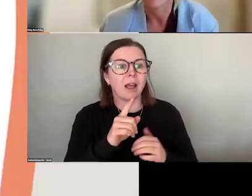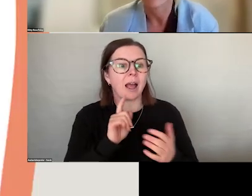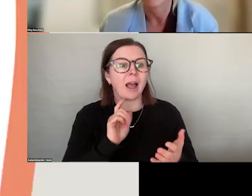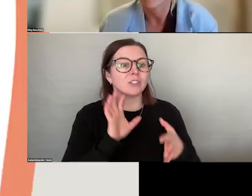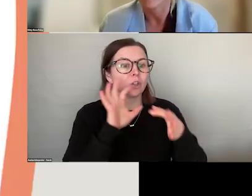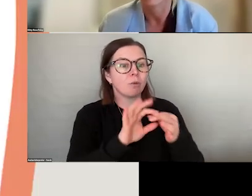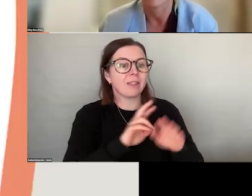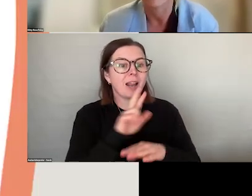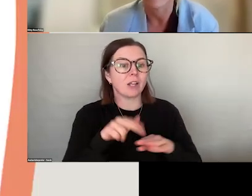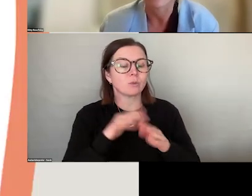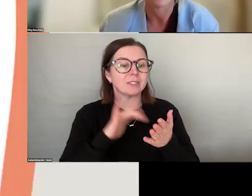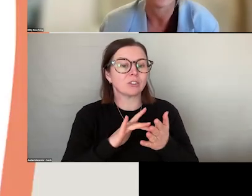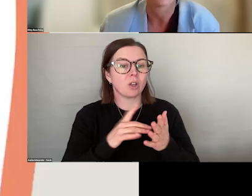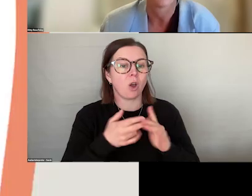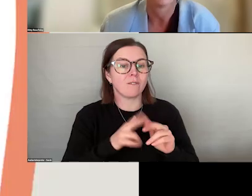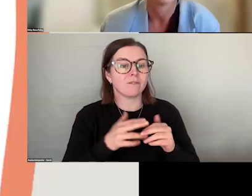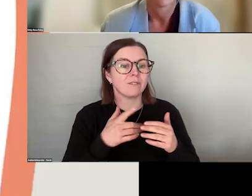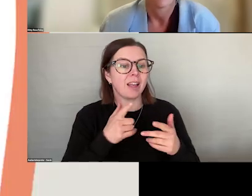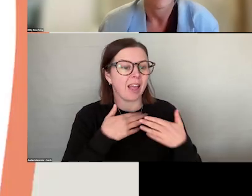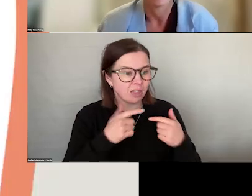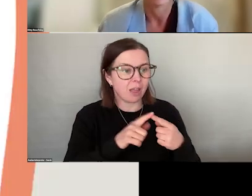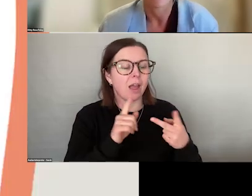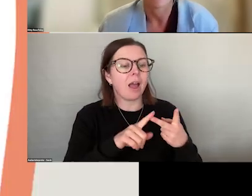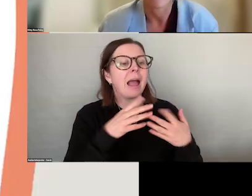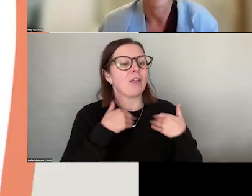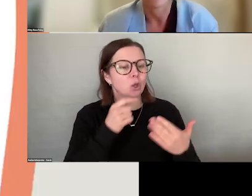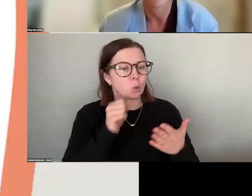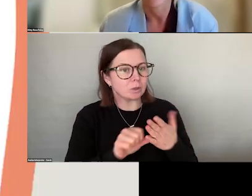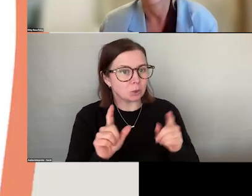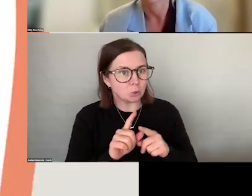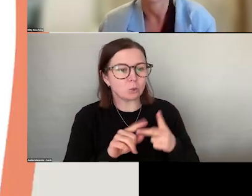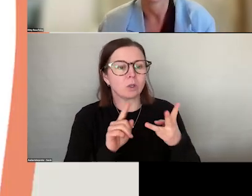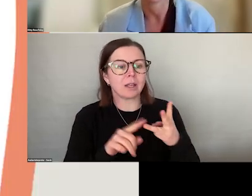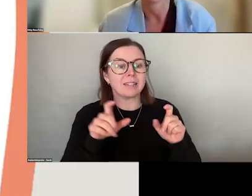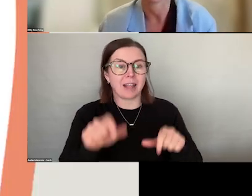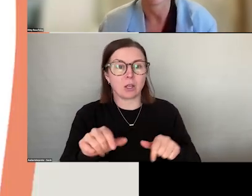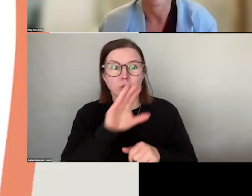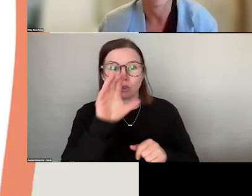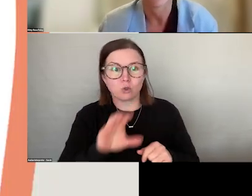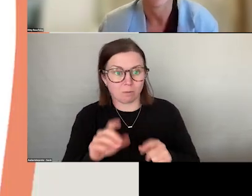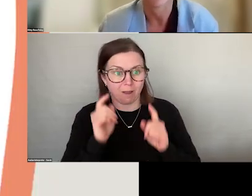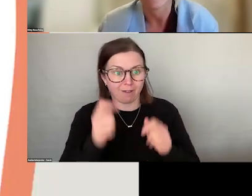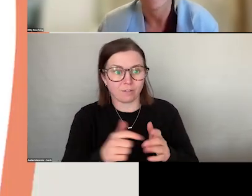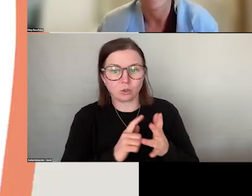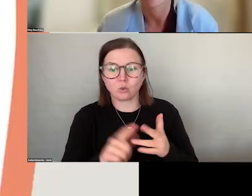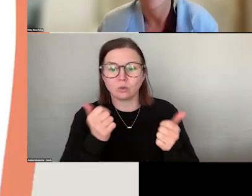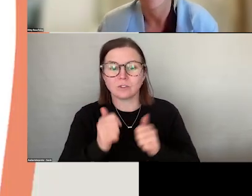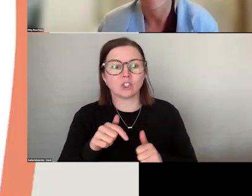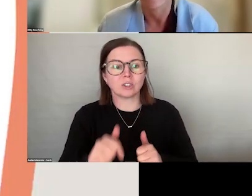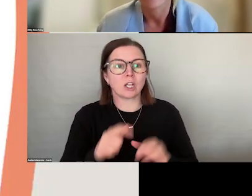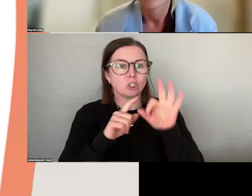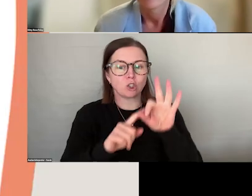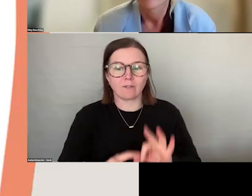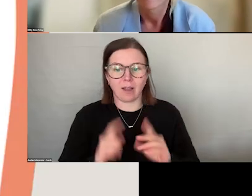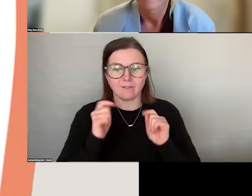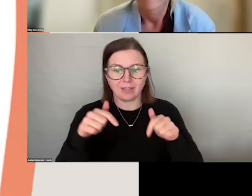Centre Health, if you haven't already, the newsletter, and please stay on Zoom afterwards to complete the post-webinar